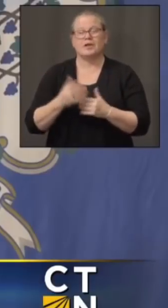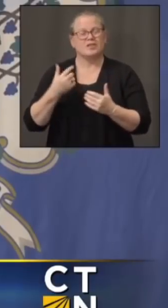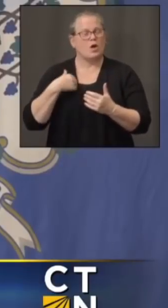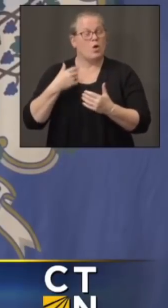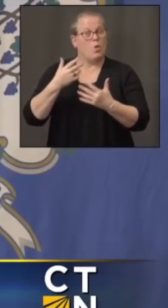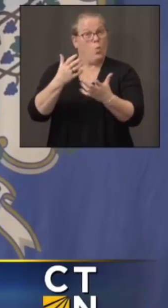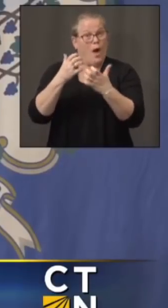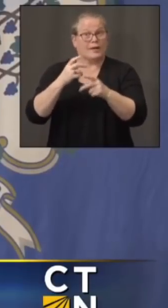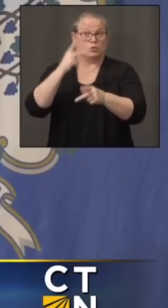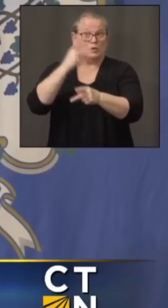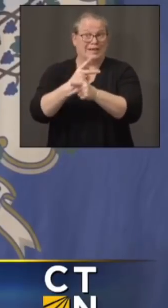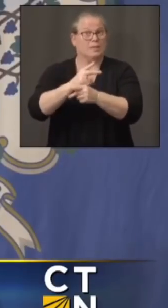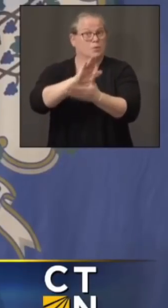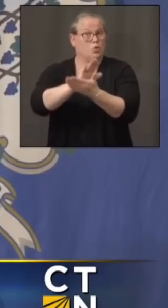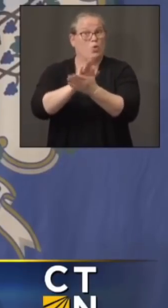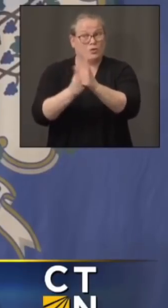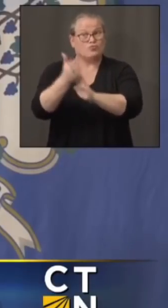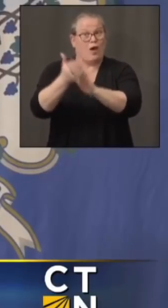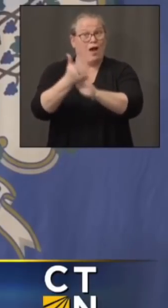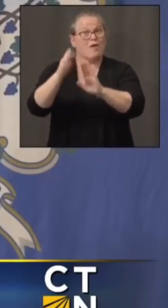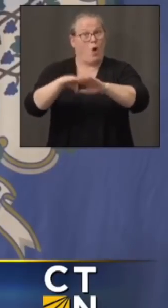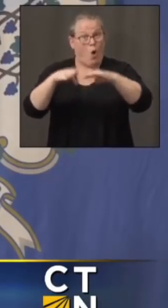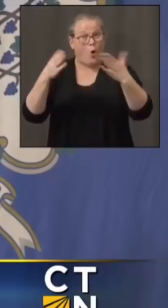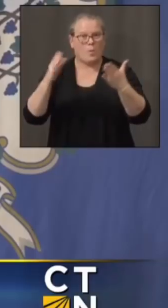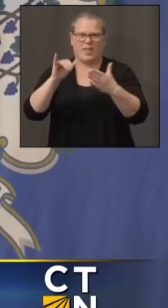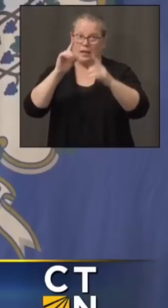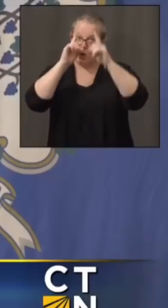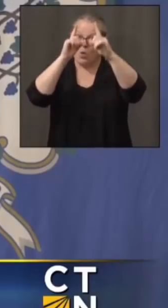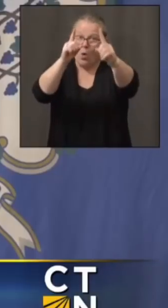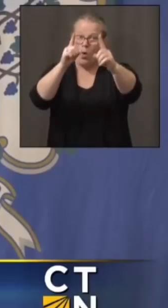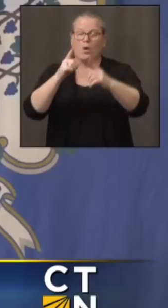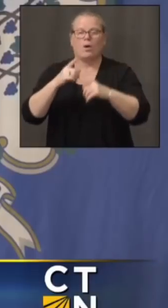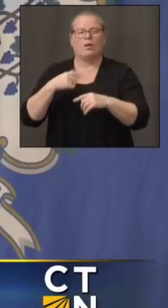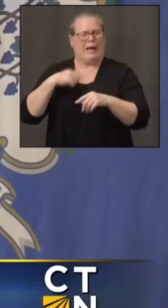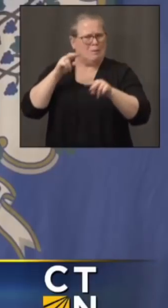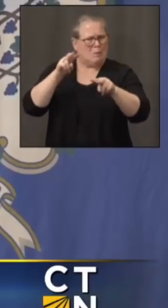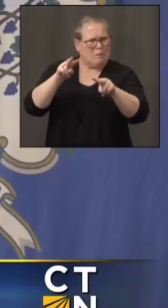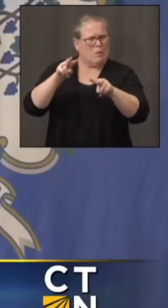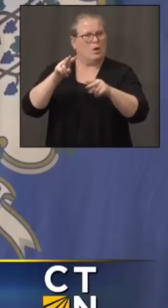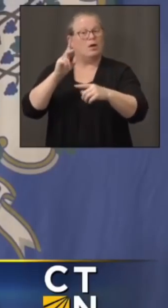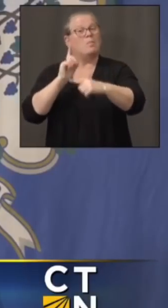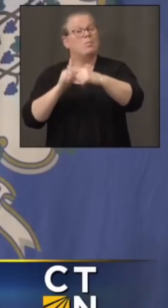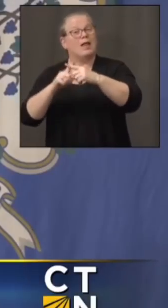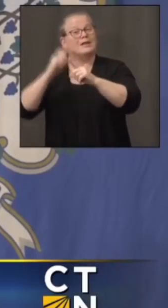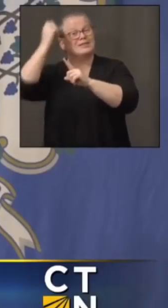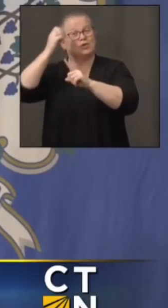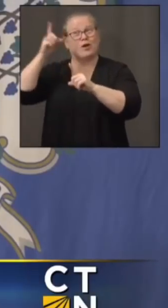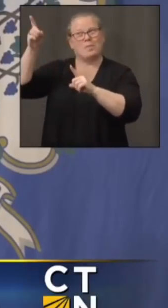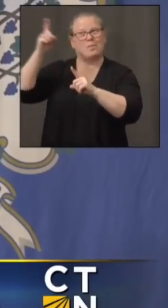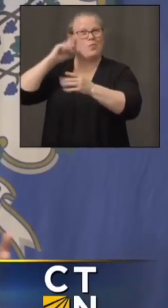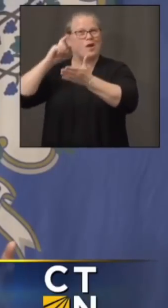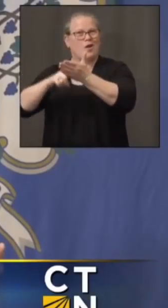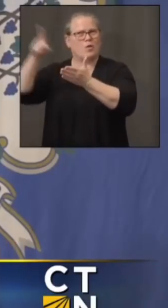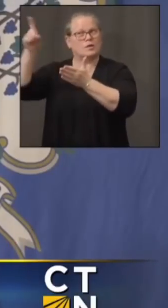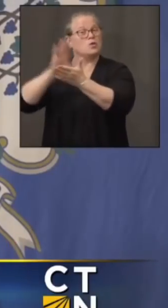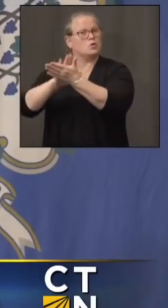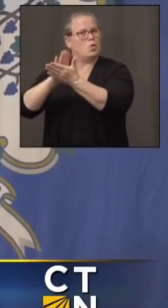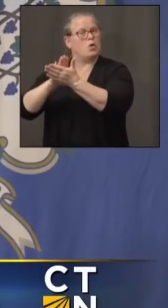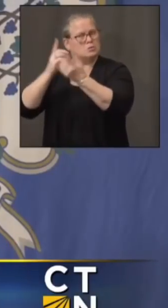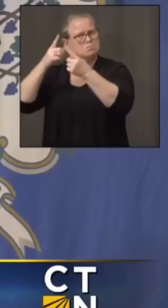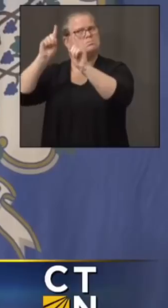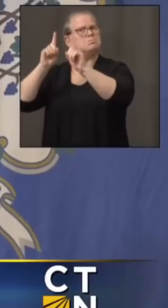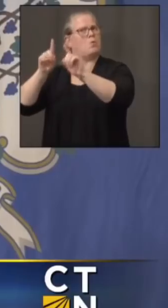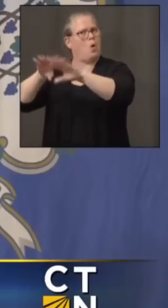successfully kept their schools open despite much higher positivity rates. But you're right about, also I look at those